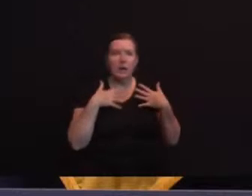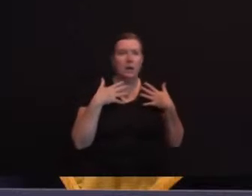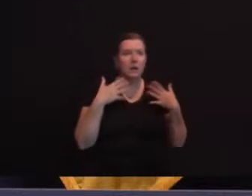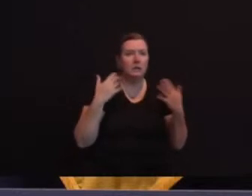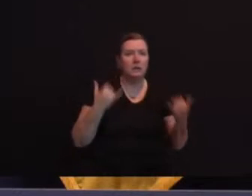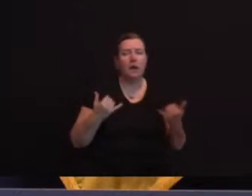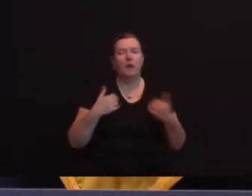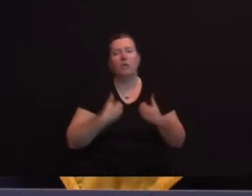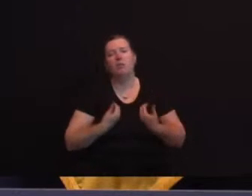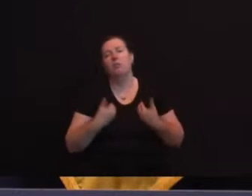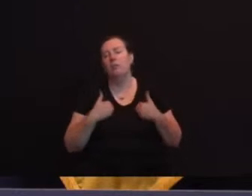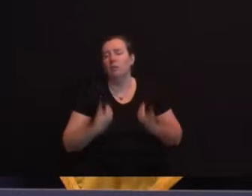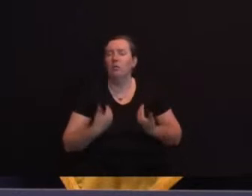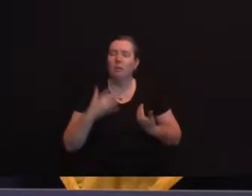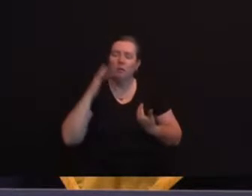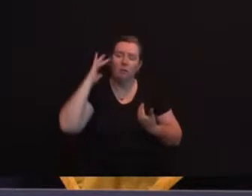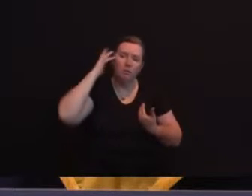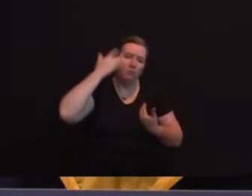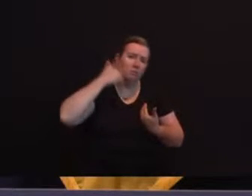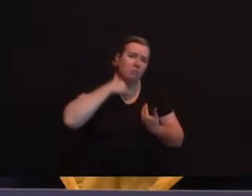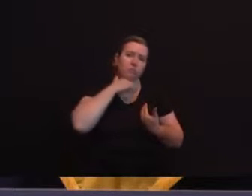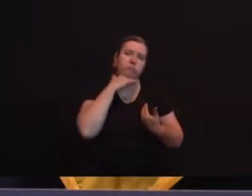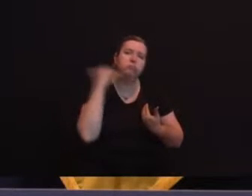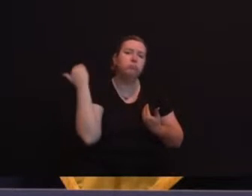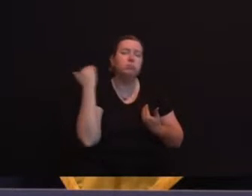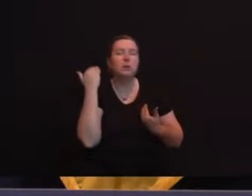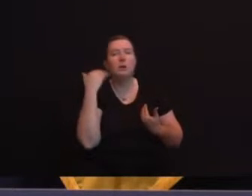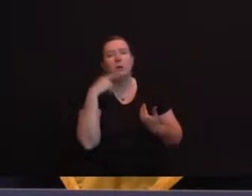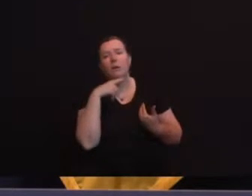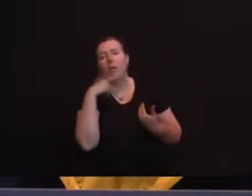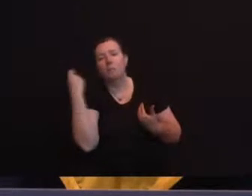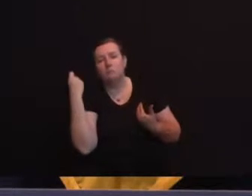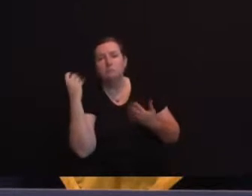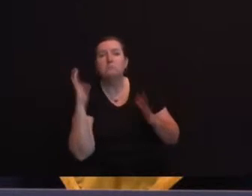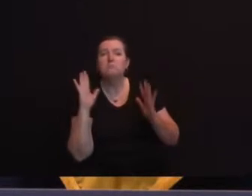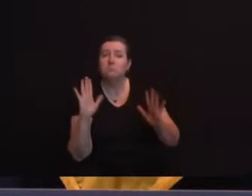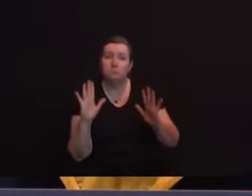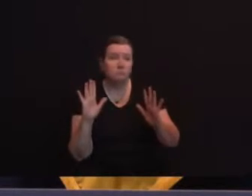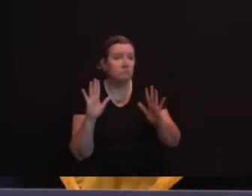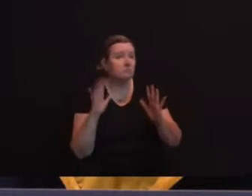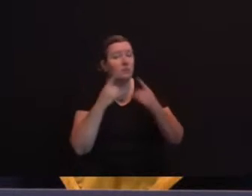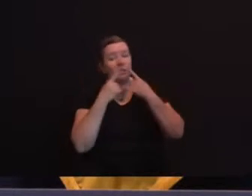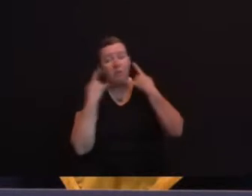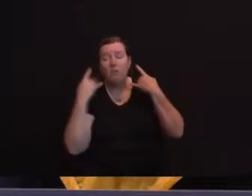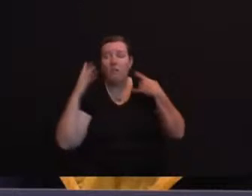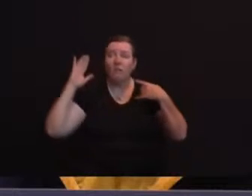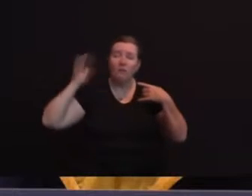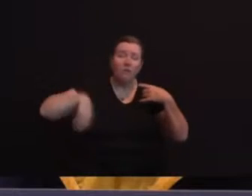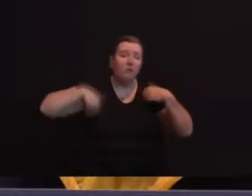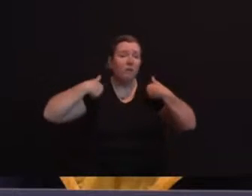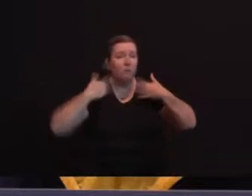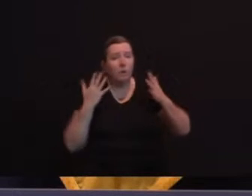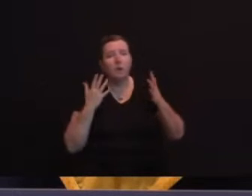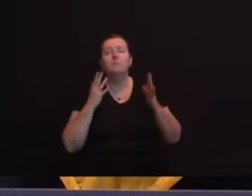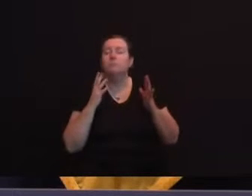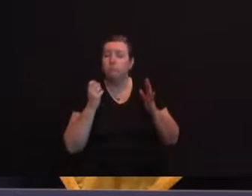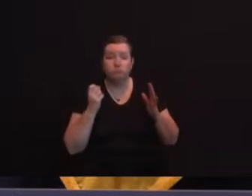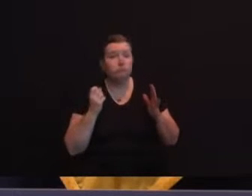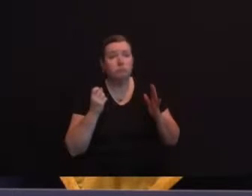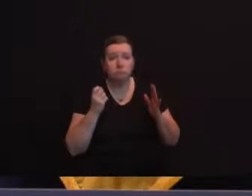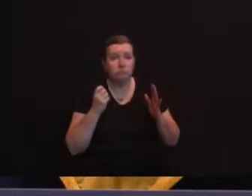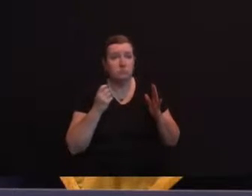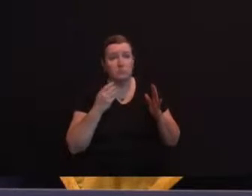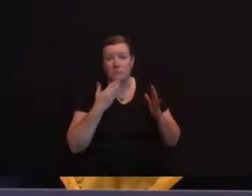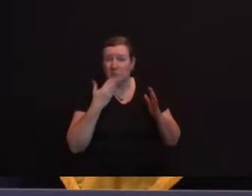that we've been around. Okay, here we go again. We've been around this thing. And some bad behavior and some myths have begun